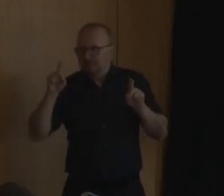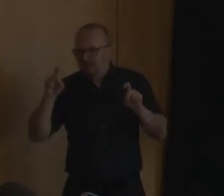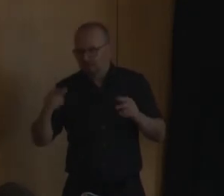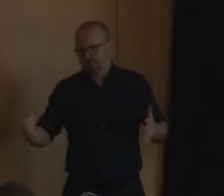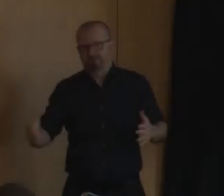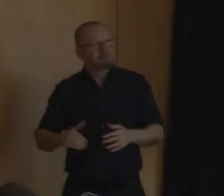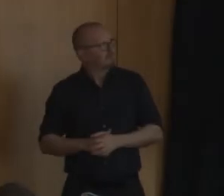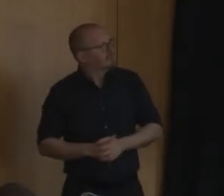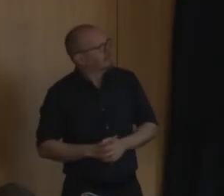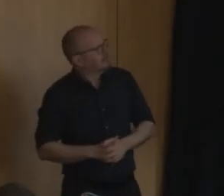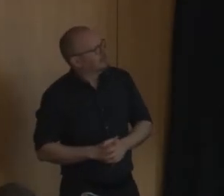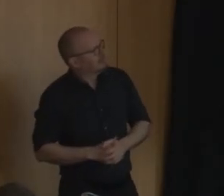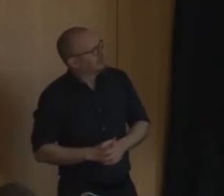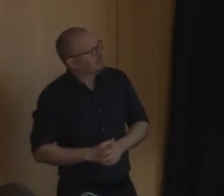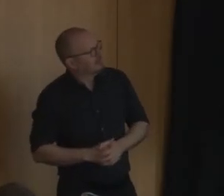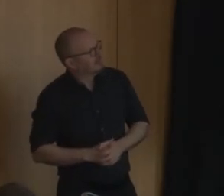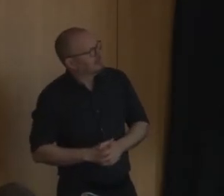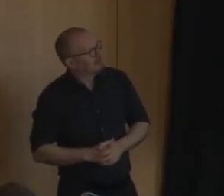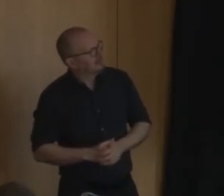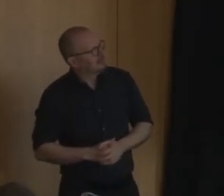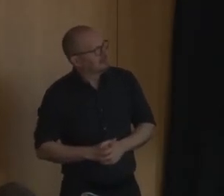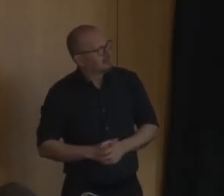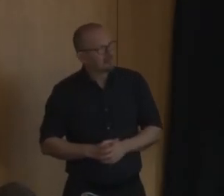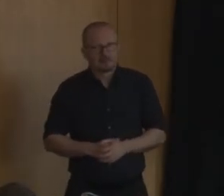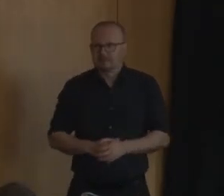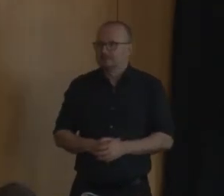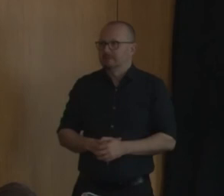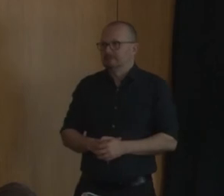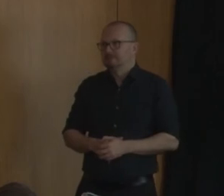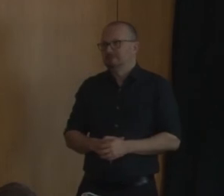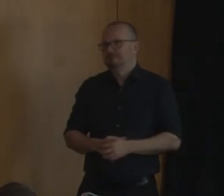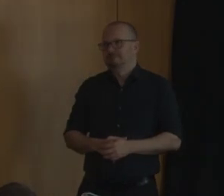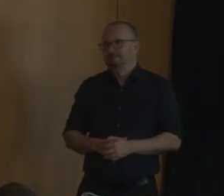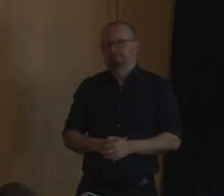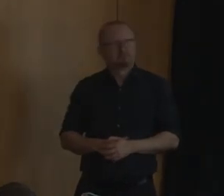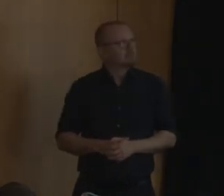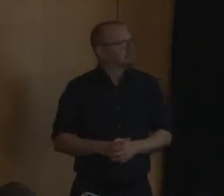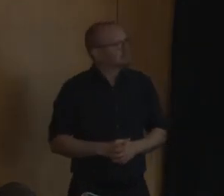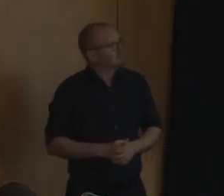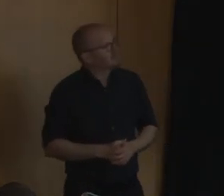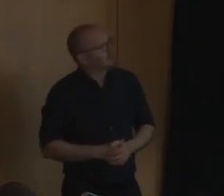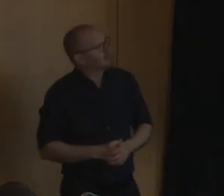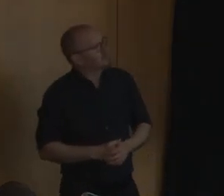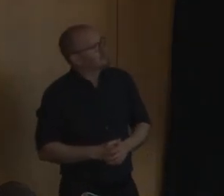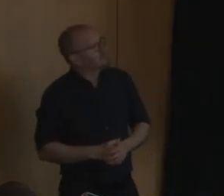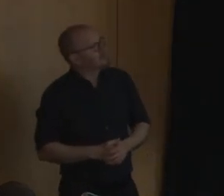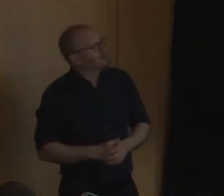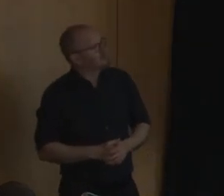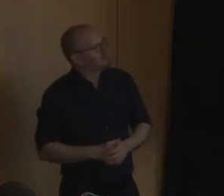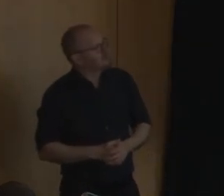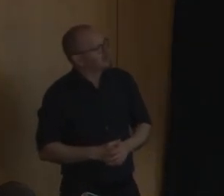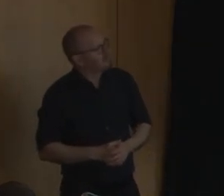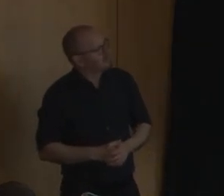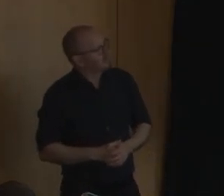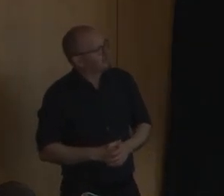wedder? Freaky deep sea fish, where else can you get to see them? So why would I include this immersive projection